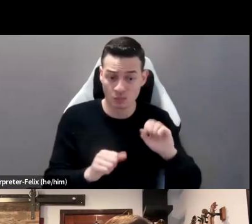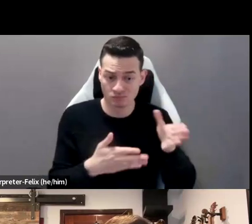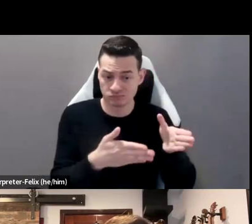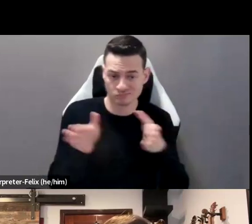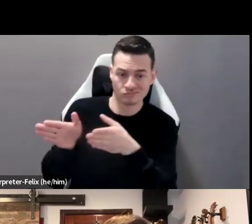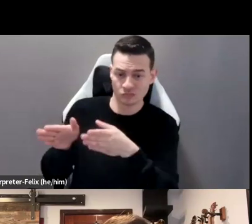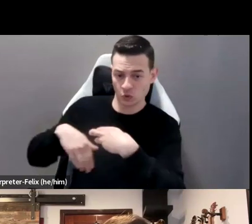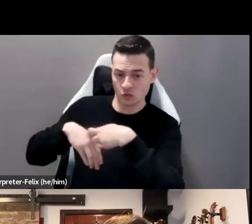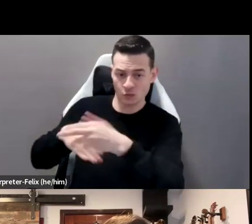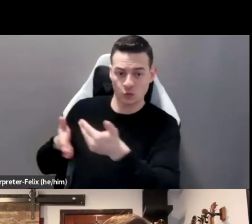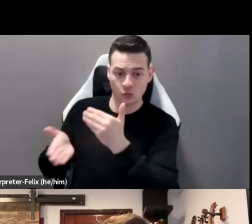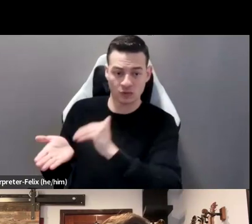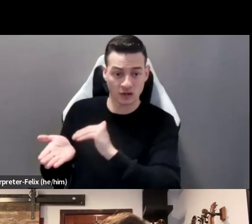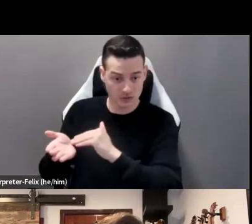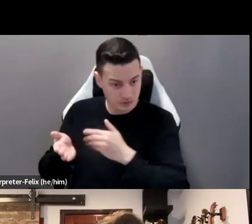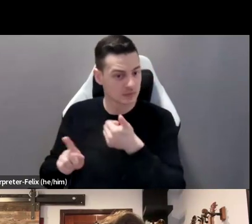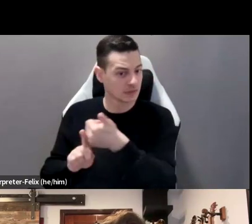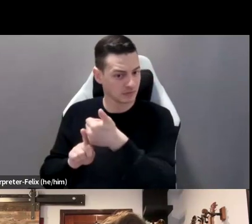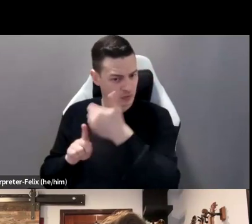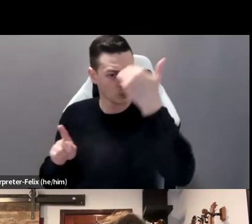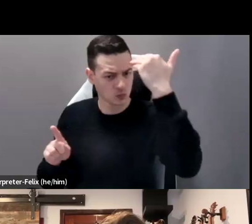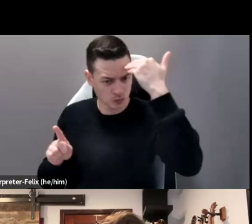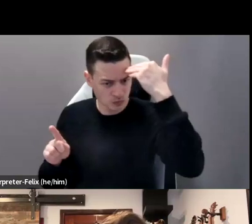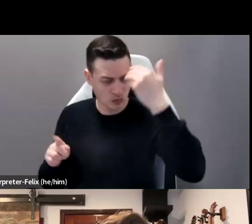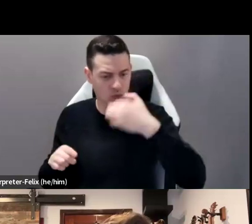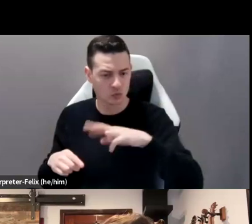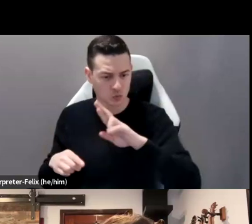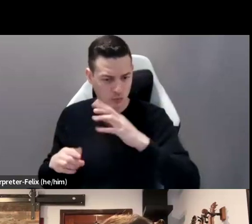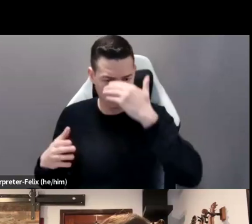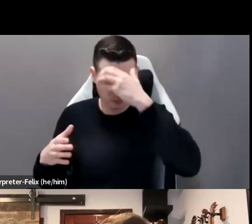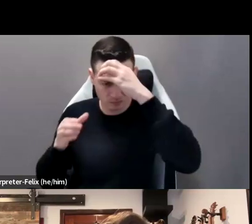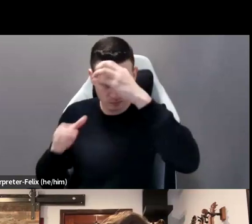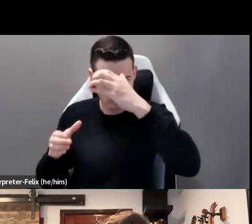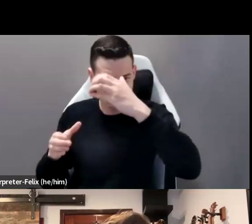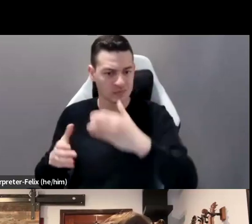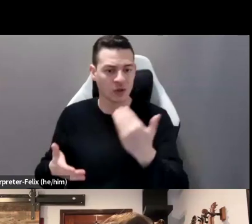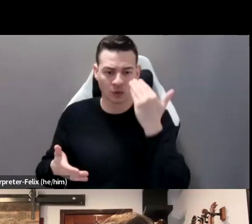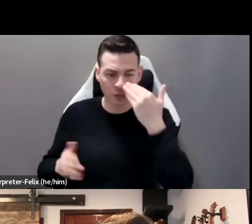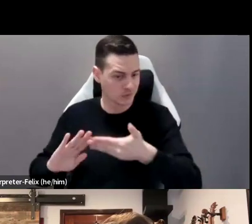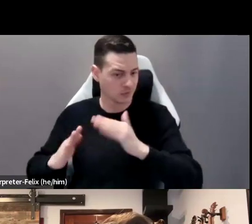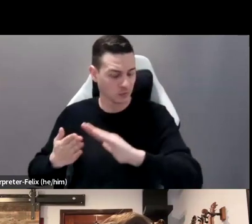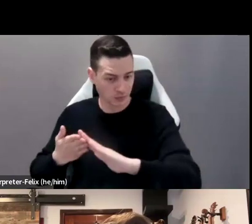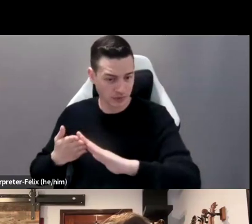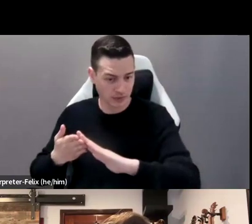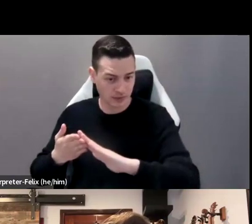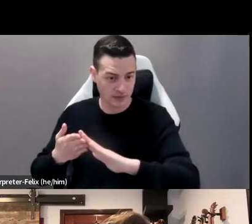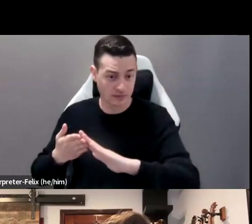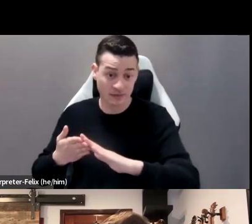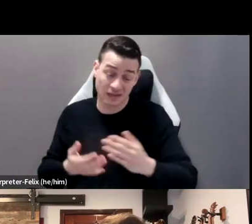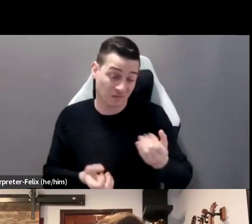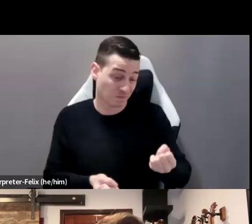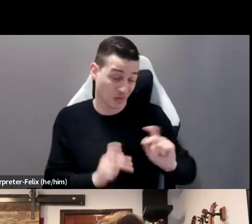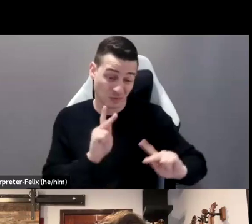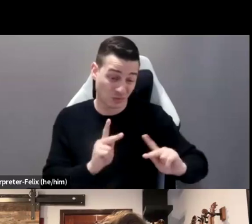the reason for that is a lot of individuals may not have access to primary care providers or specialists that